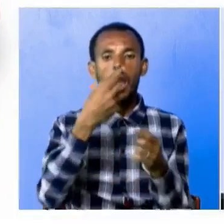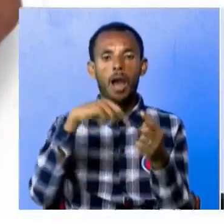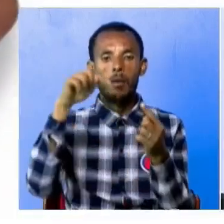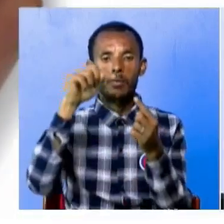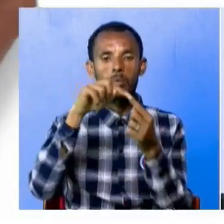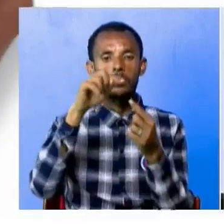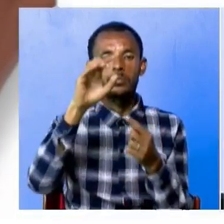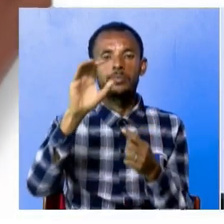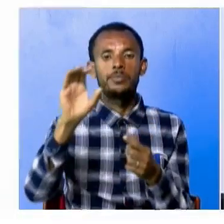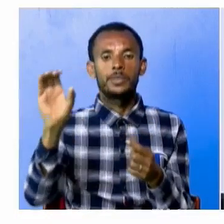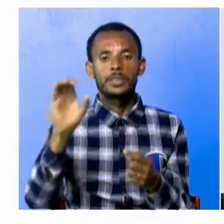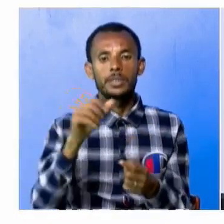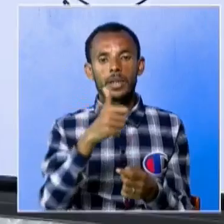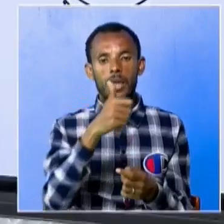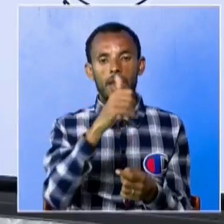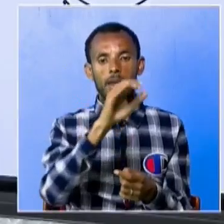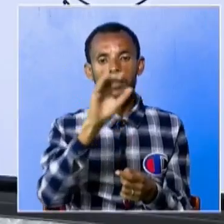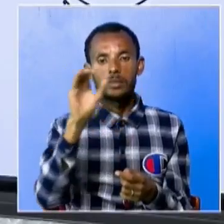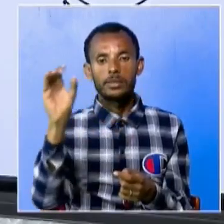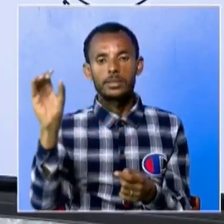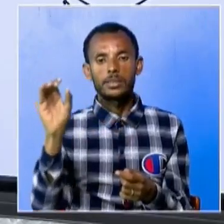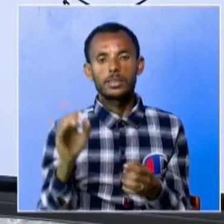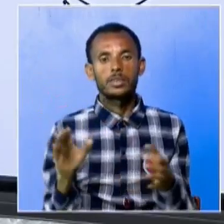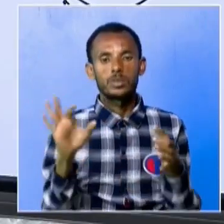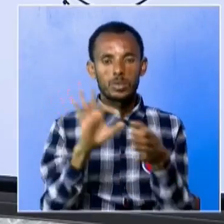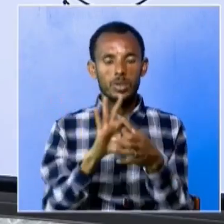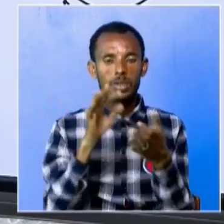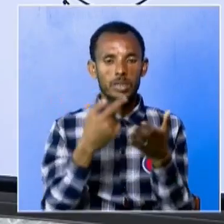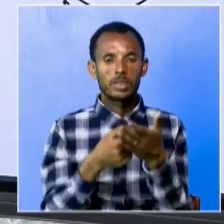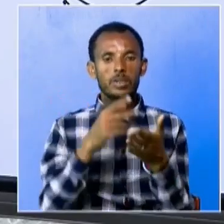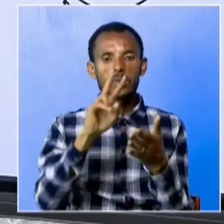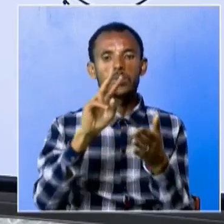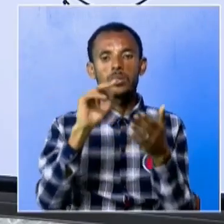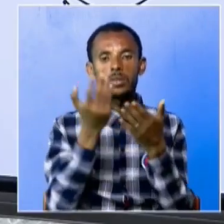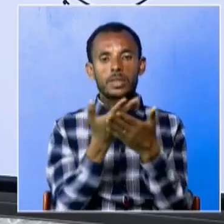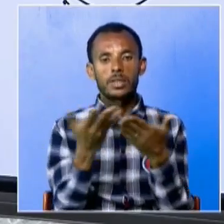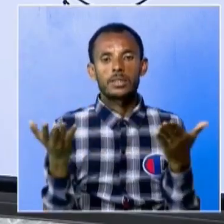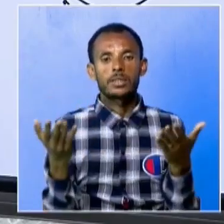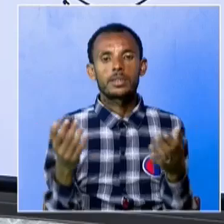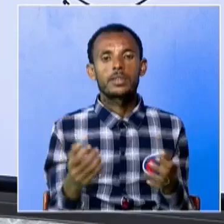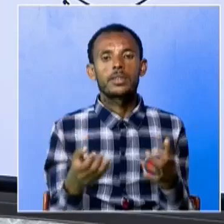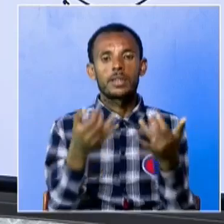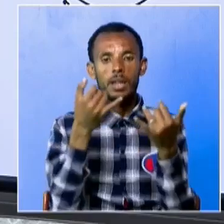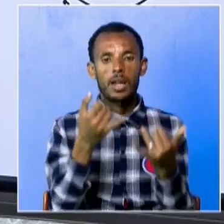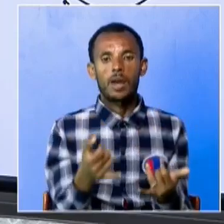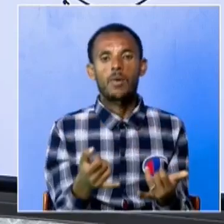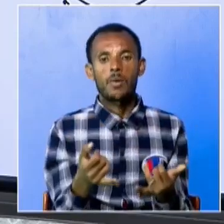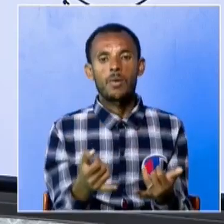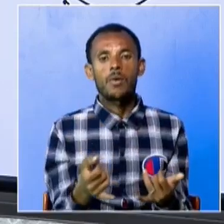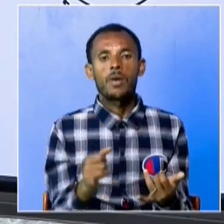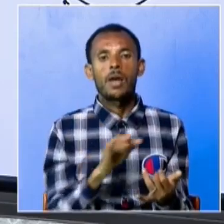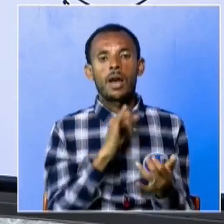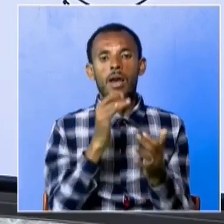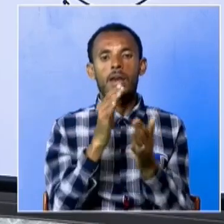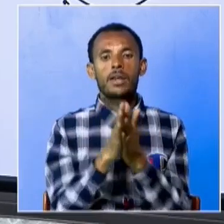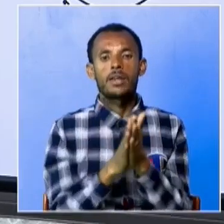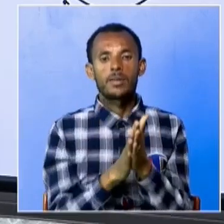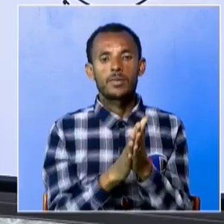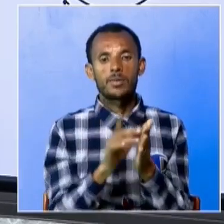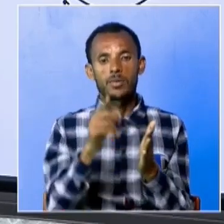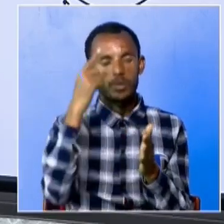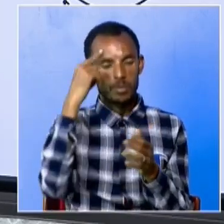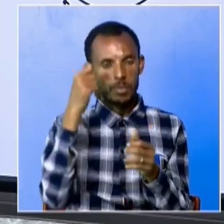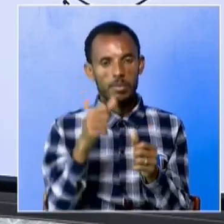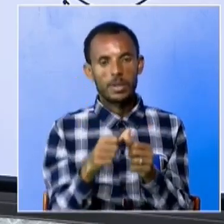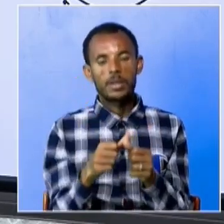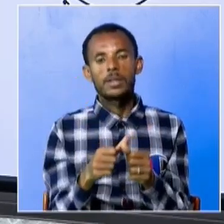and C. Okay, you can join these two things, right? So now I need you to